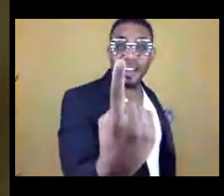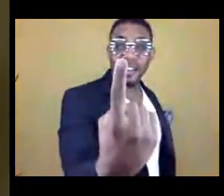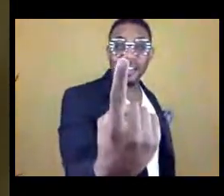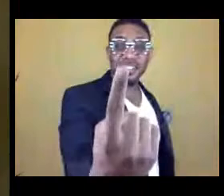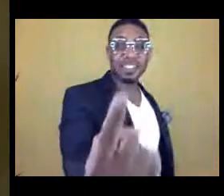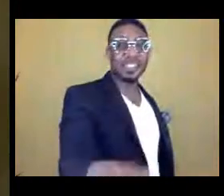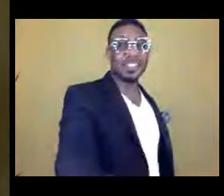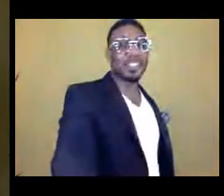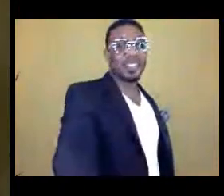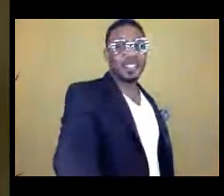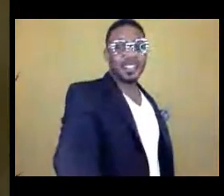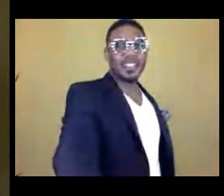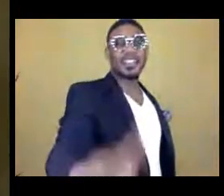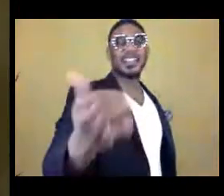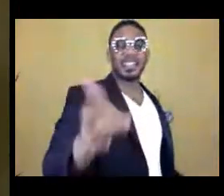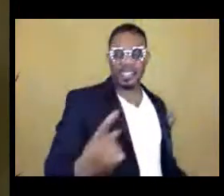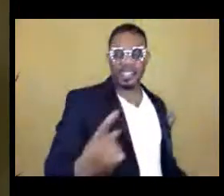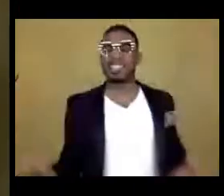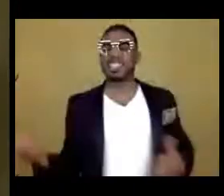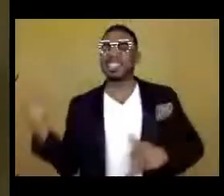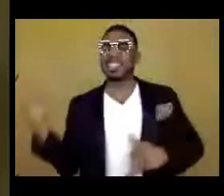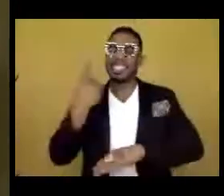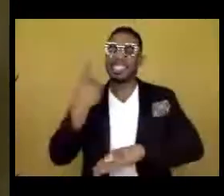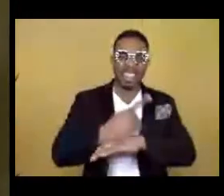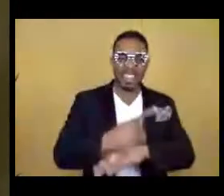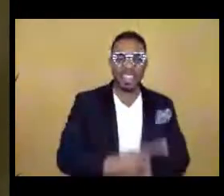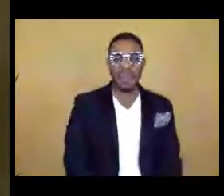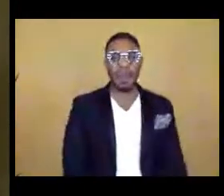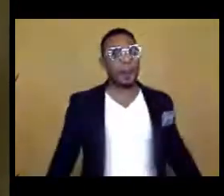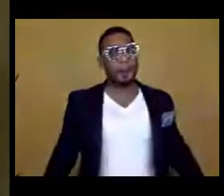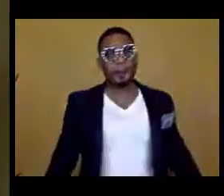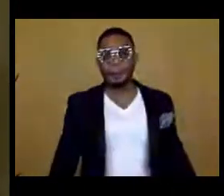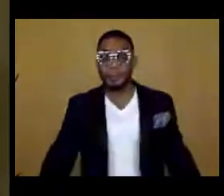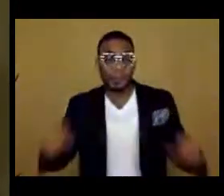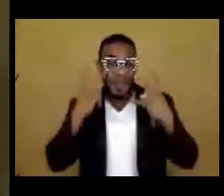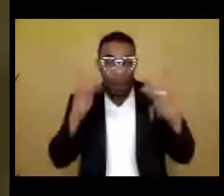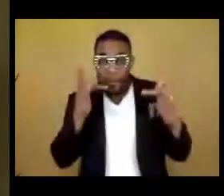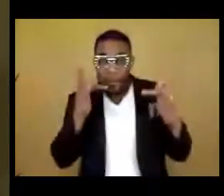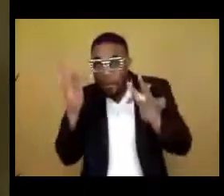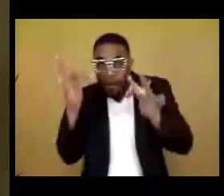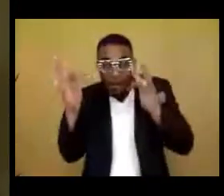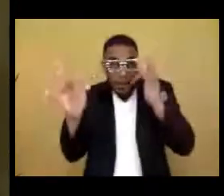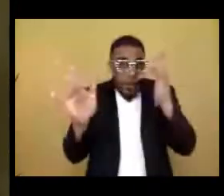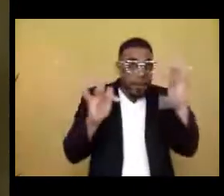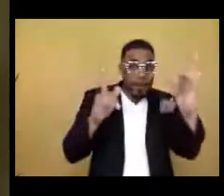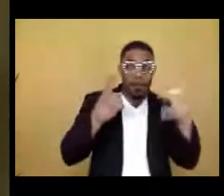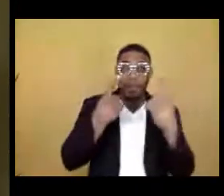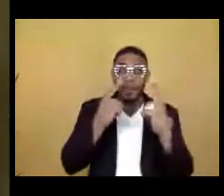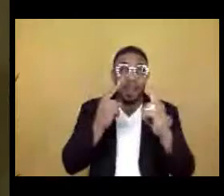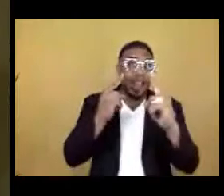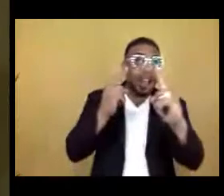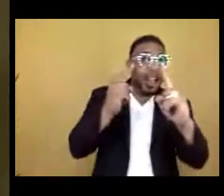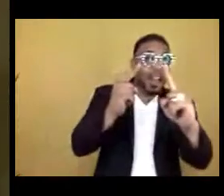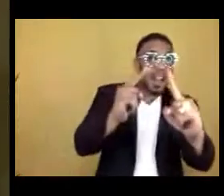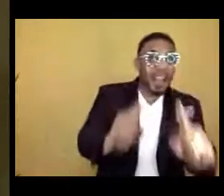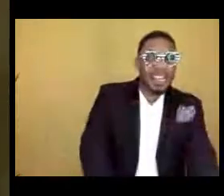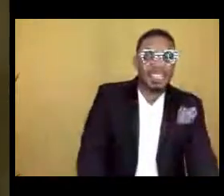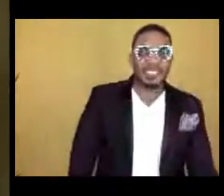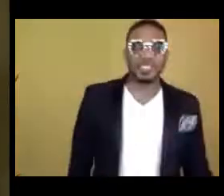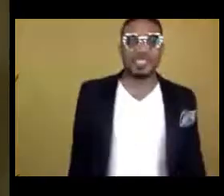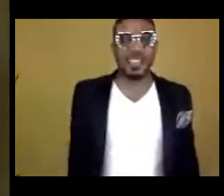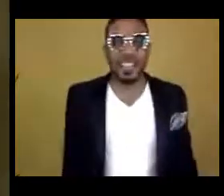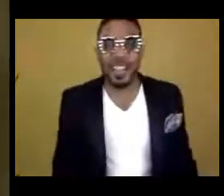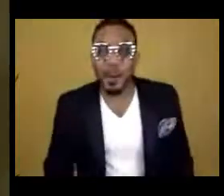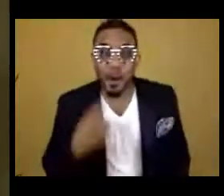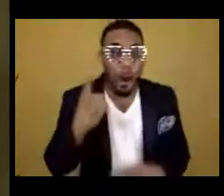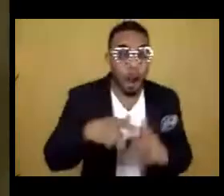one. This is the day. See it sparkle and shine